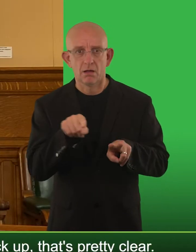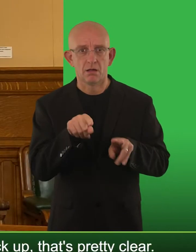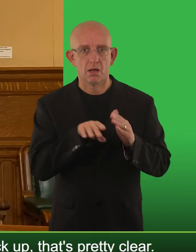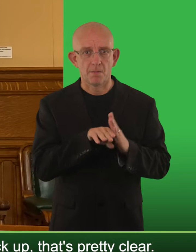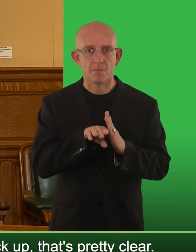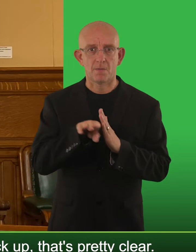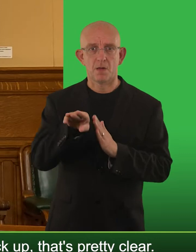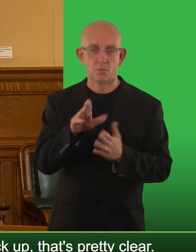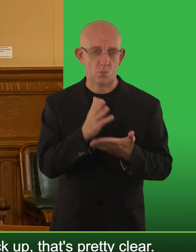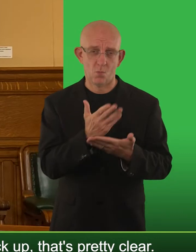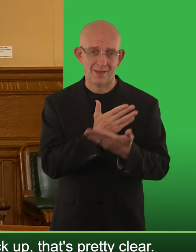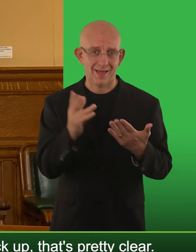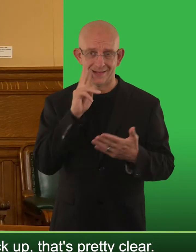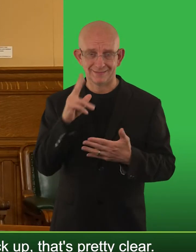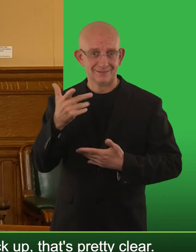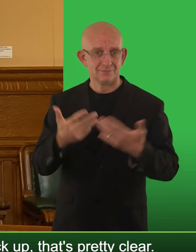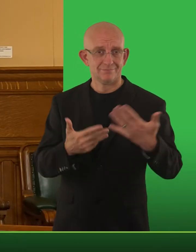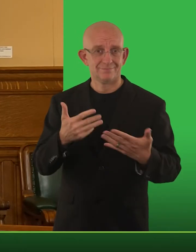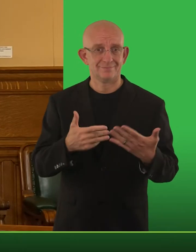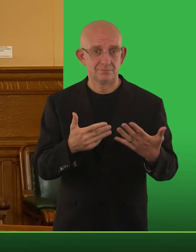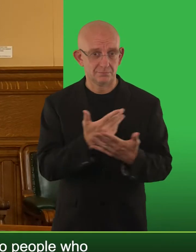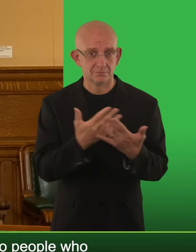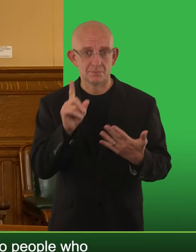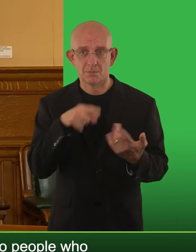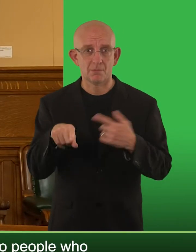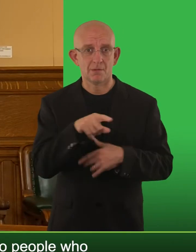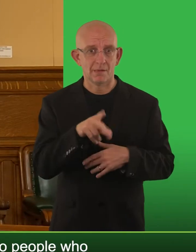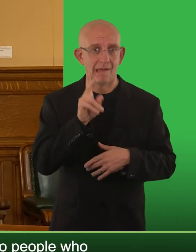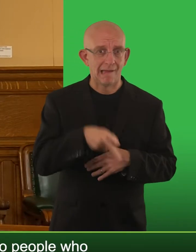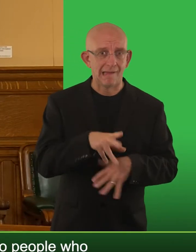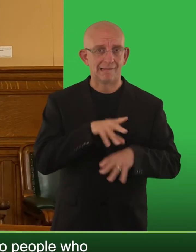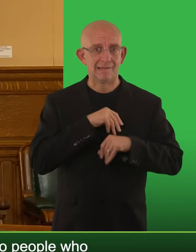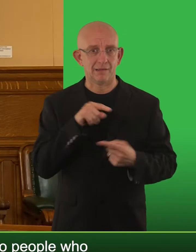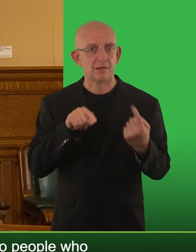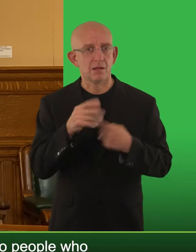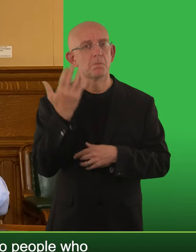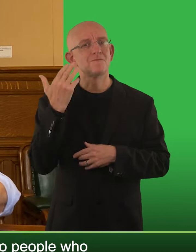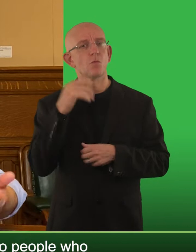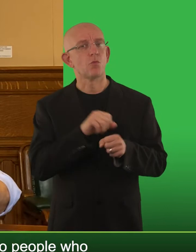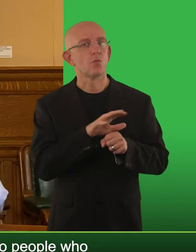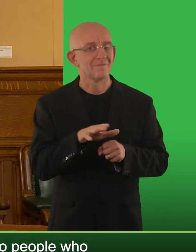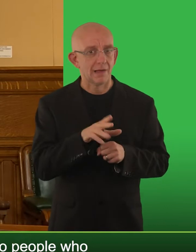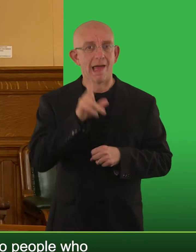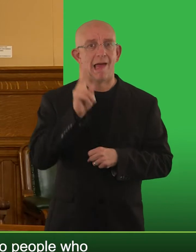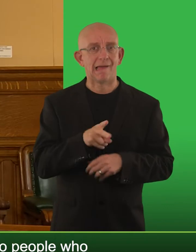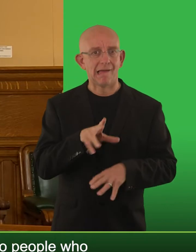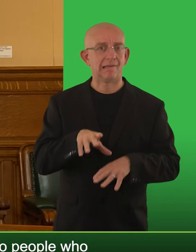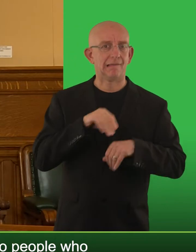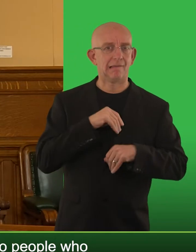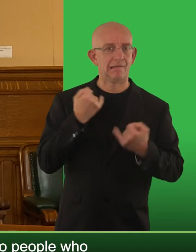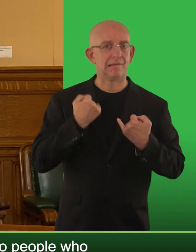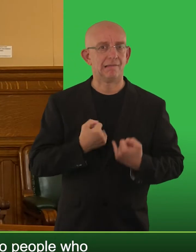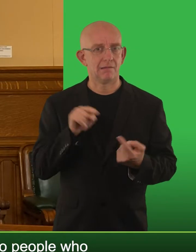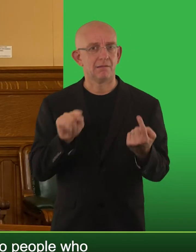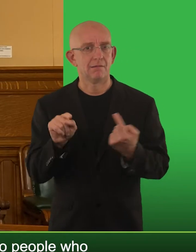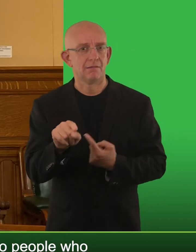The epidemiology is beginning to swing back up. That's pretty clear. Lots of people being reinfected, so people who previously had COVID are